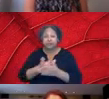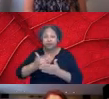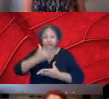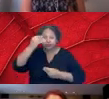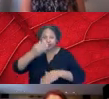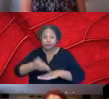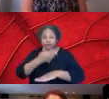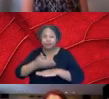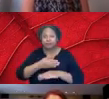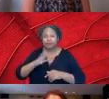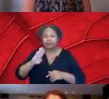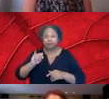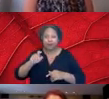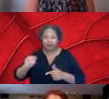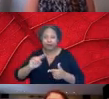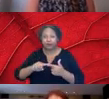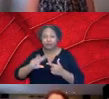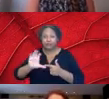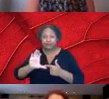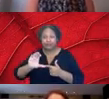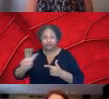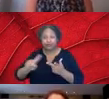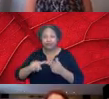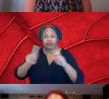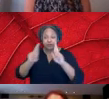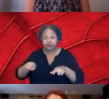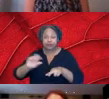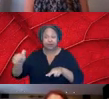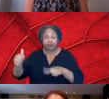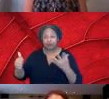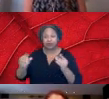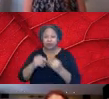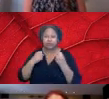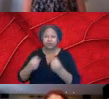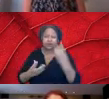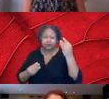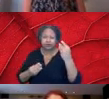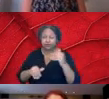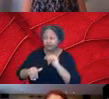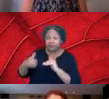resume, stronger support material that you might have access to.